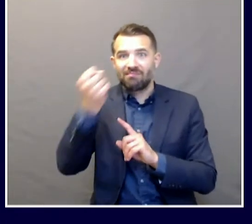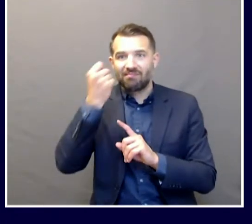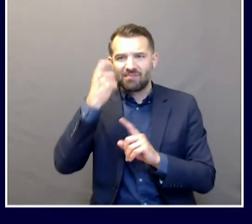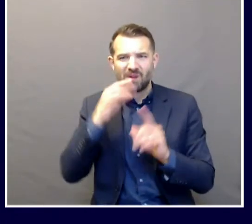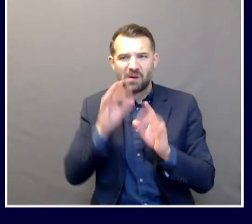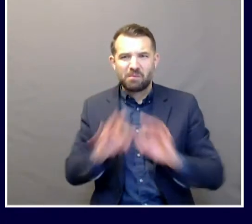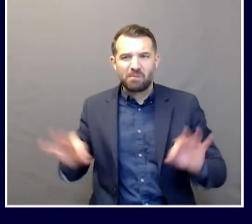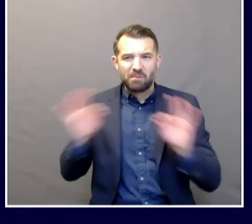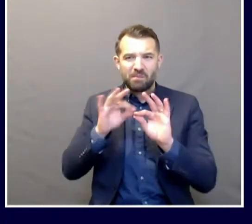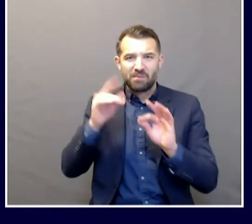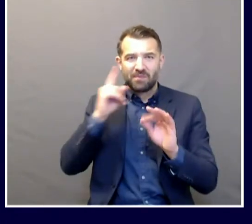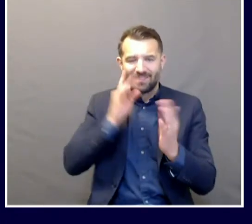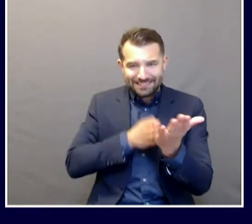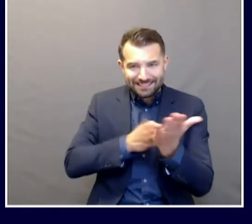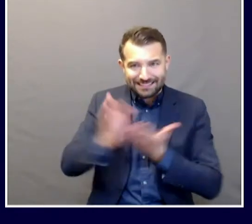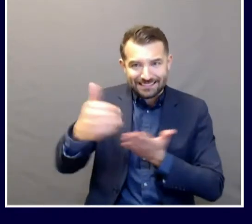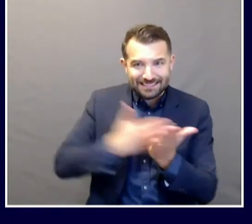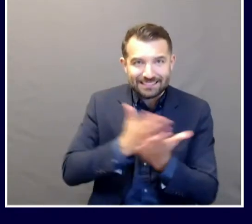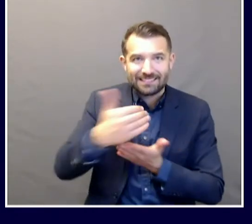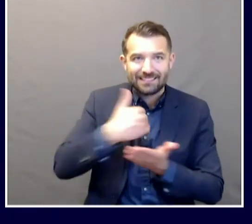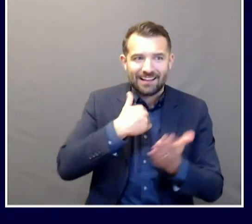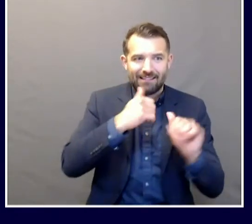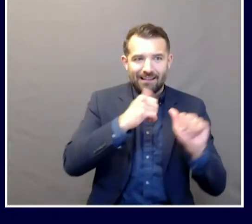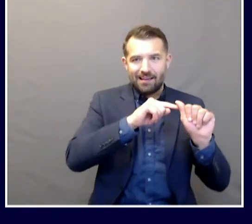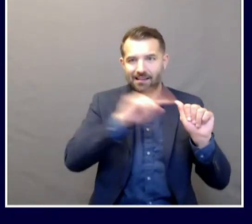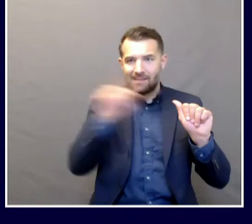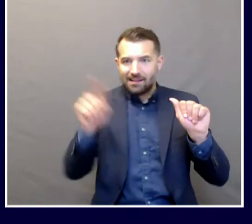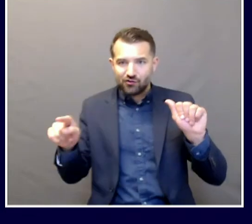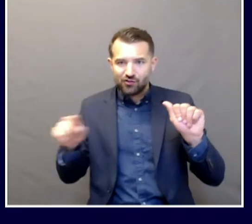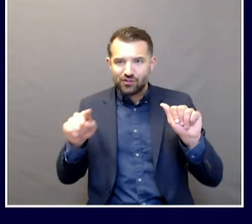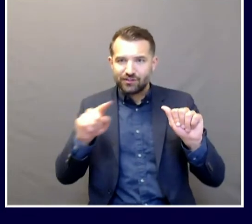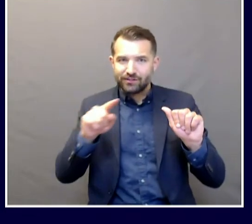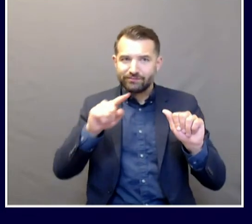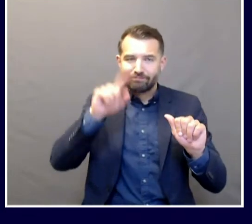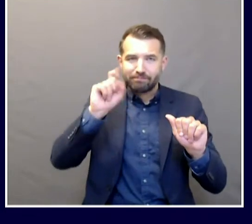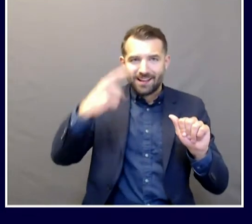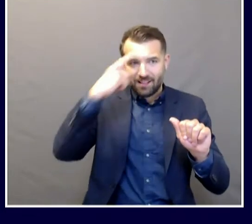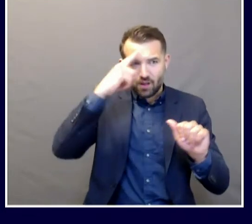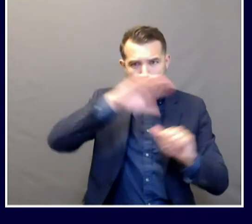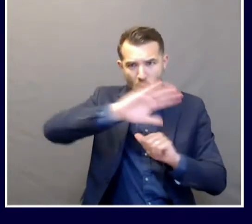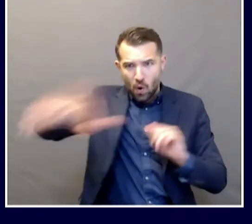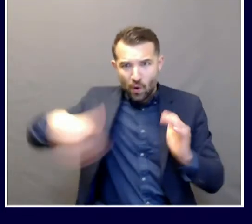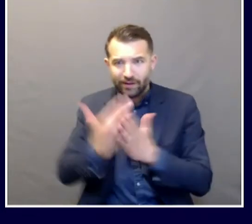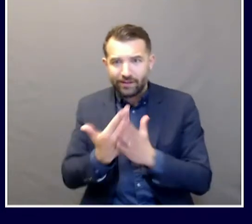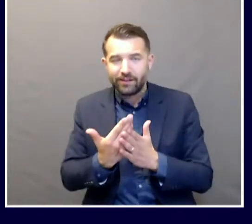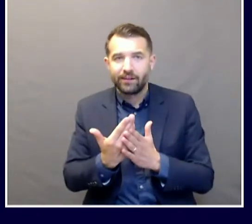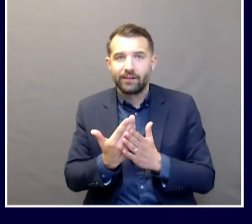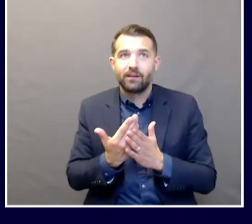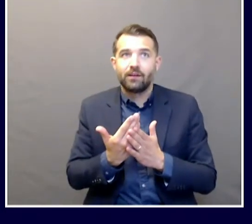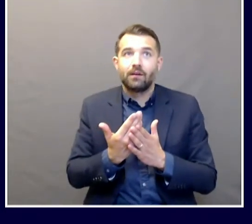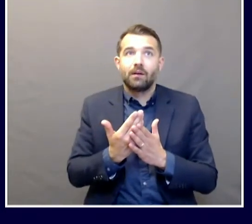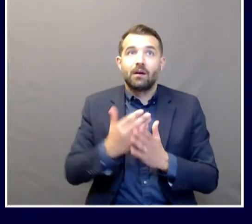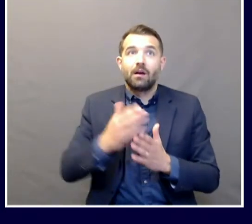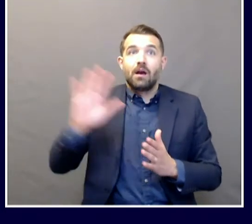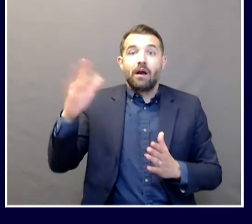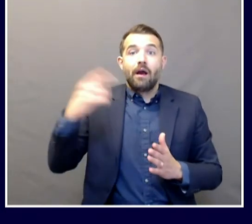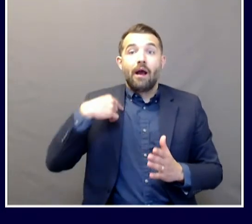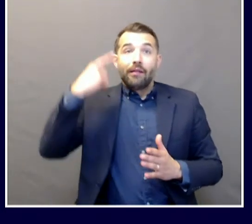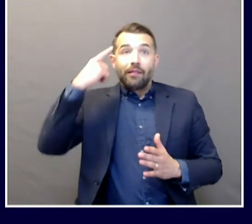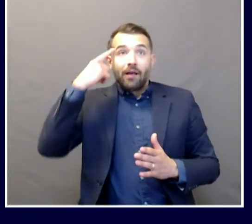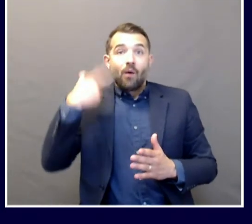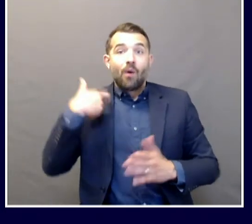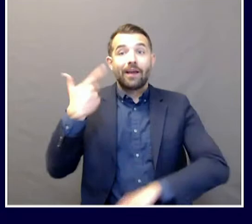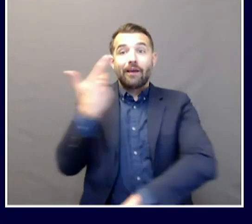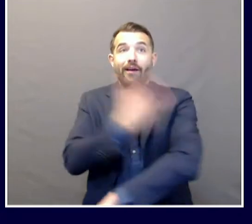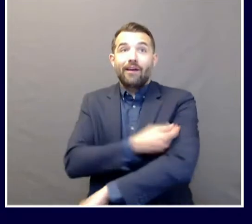former question about incentives, I'm still interested in a shots for a shots campaign, but that's something later. Let me turn to Emily